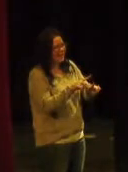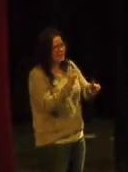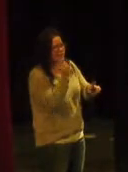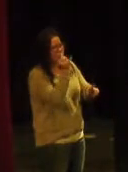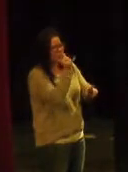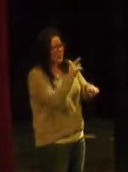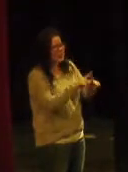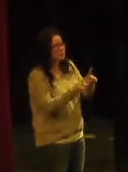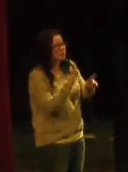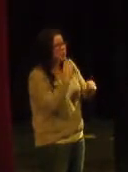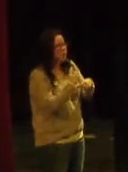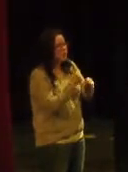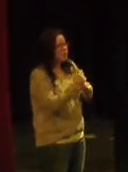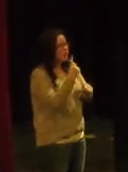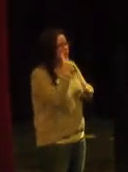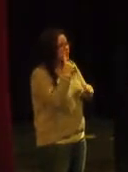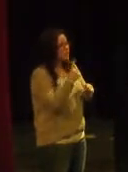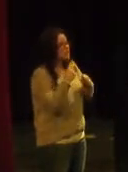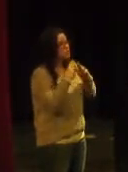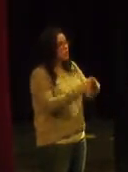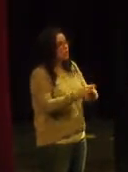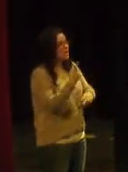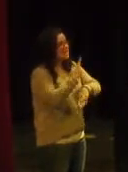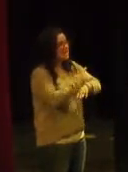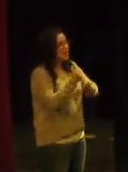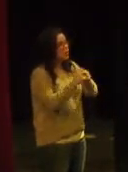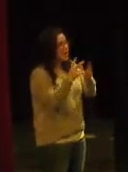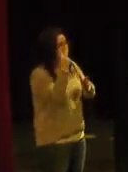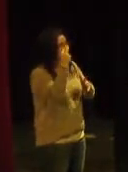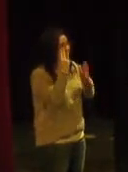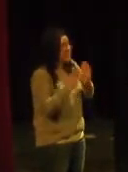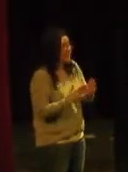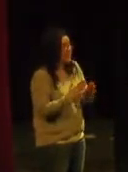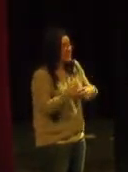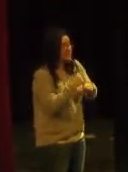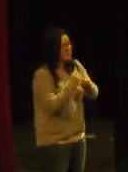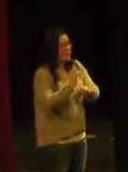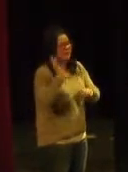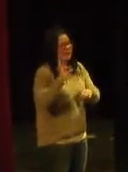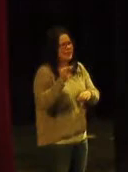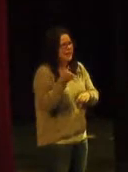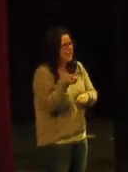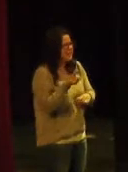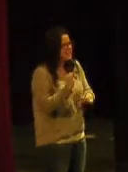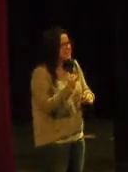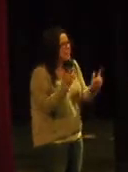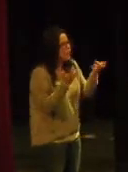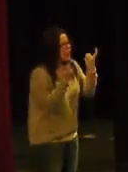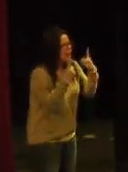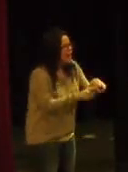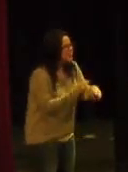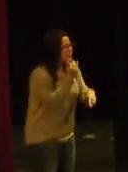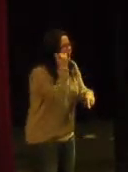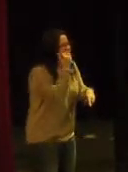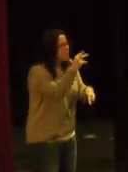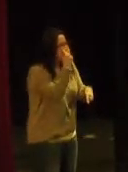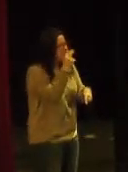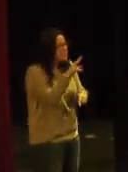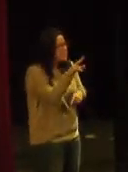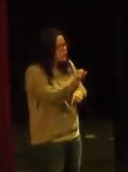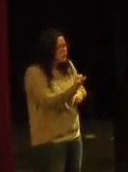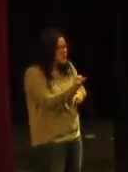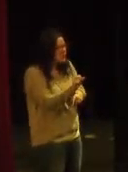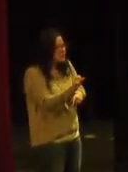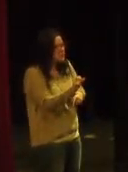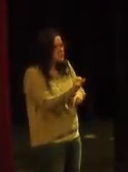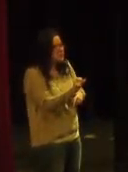it'll make you think a little. It's called A Day Without a Mexican, made back in the 90s. And it's sort of what happens if the Mexicans in the United States,